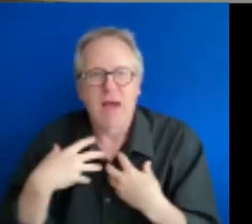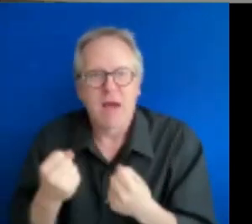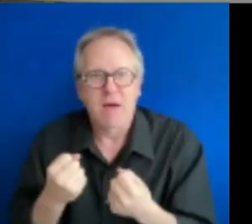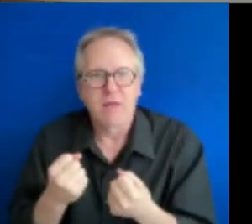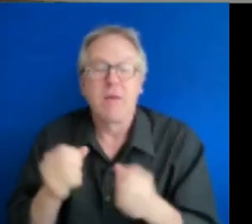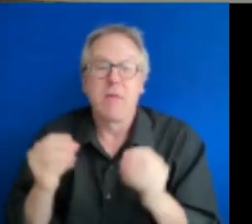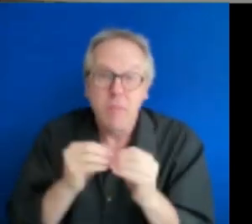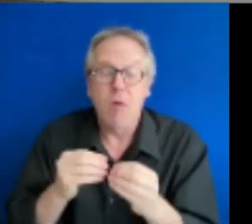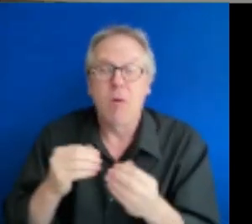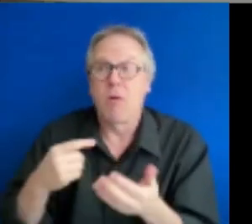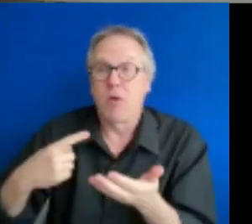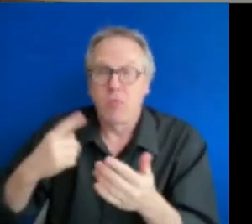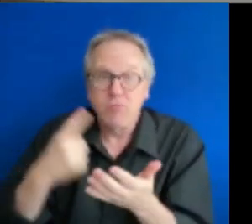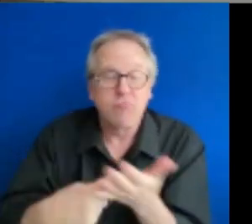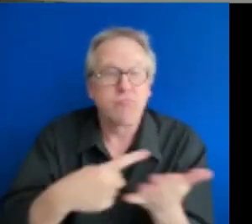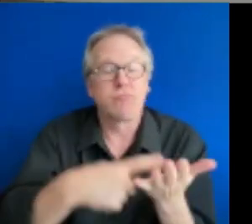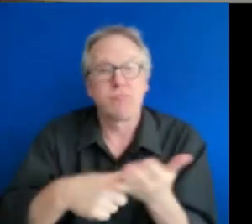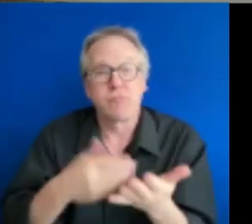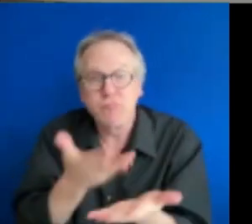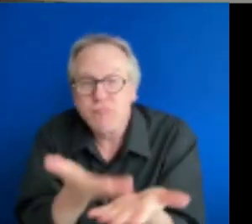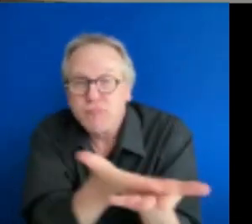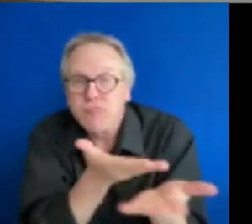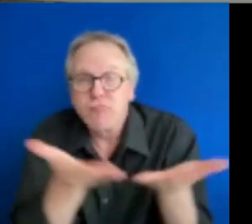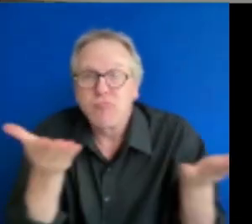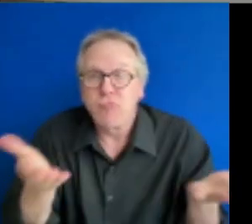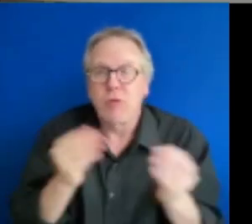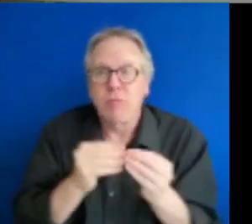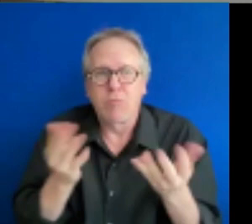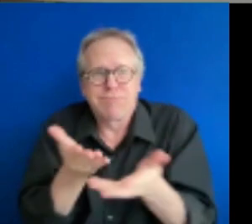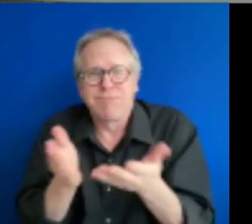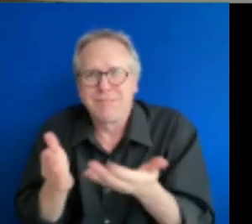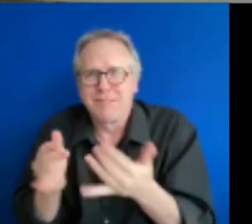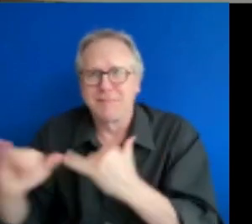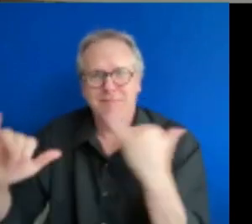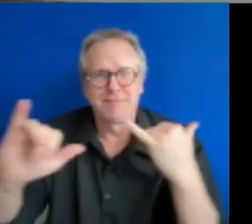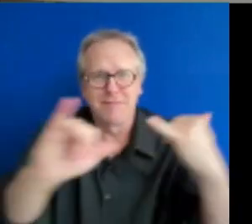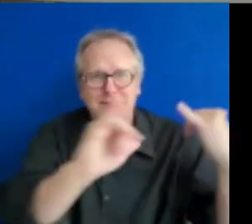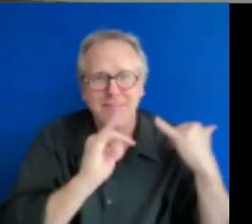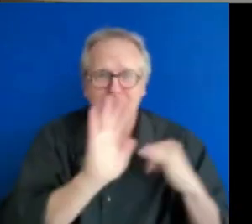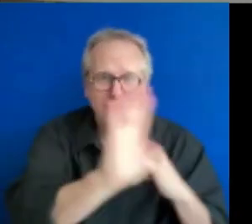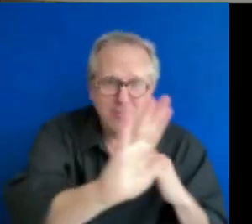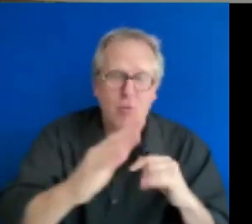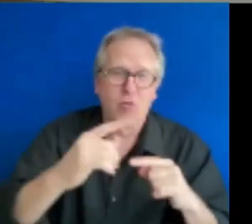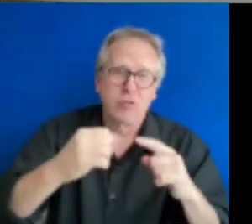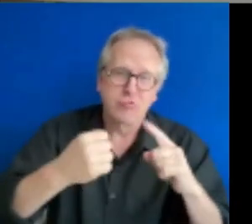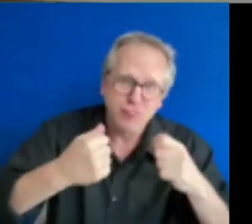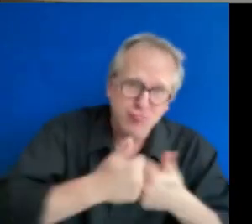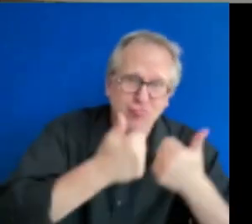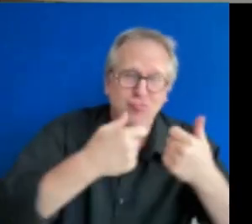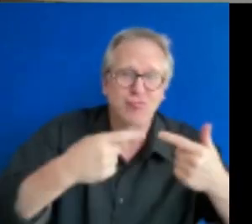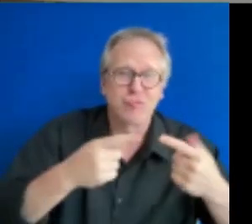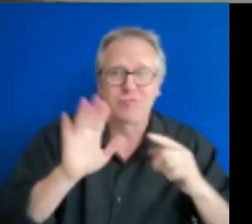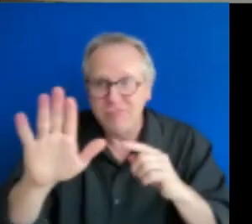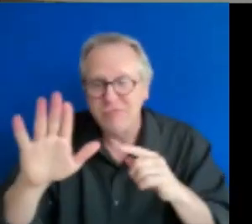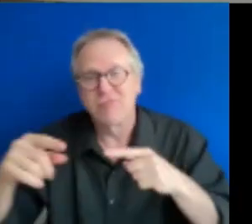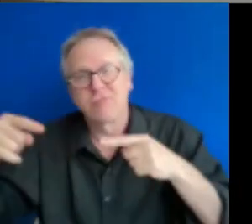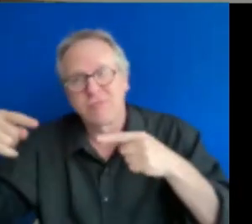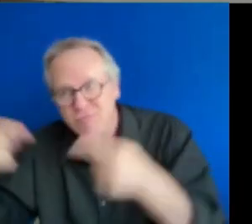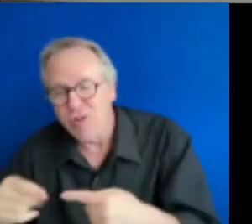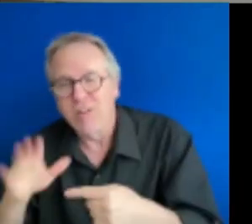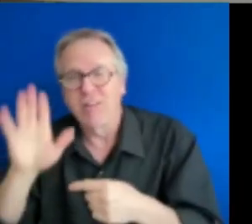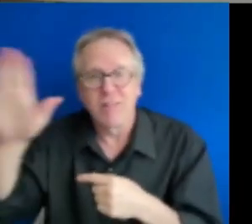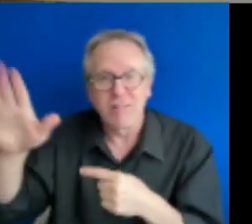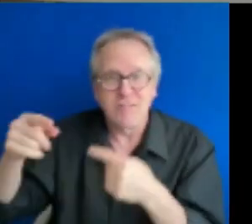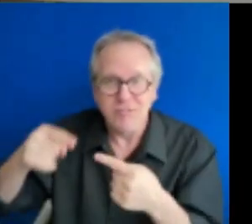this, the more we normalize that we all have various struggles, the more that we understand that we're not alone,